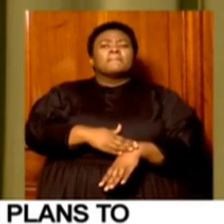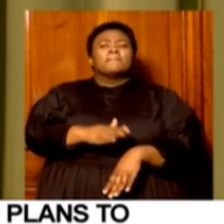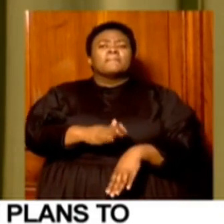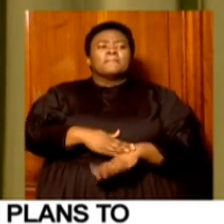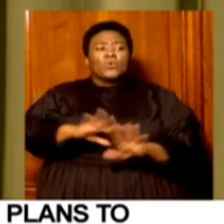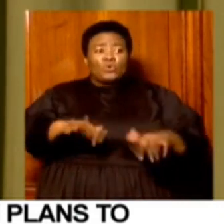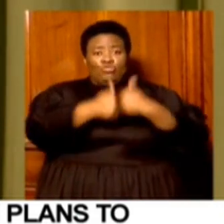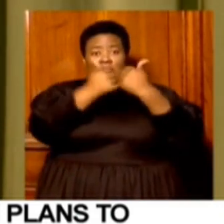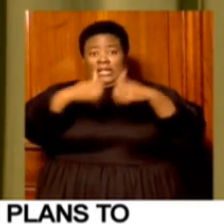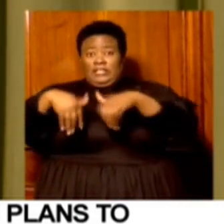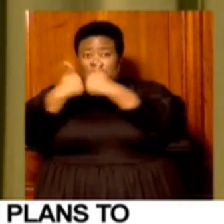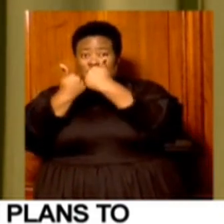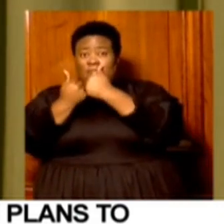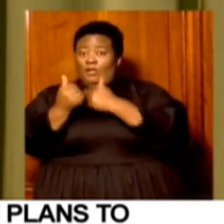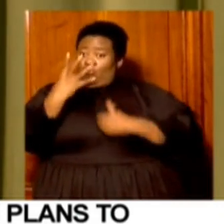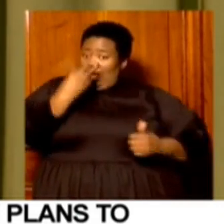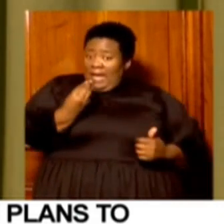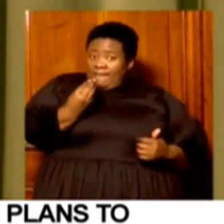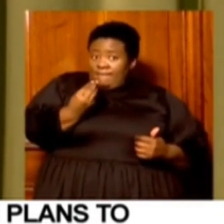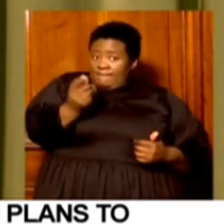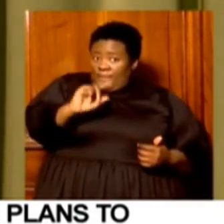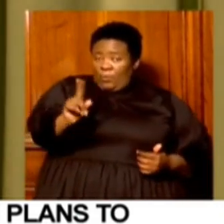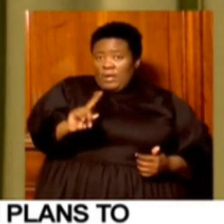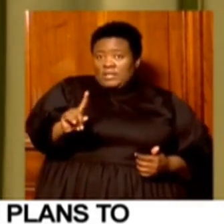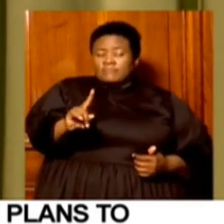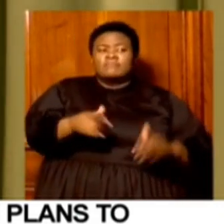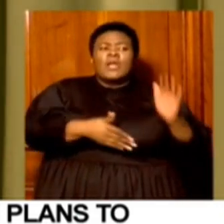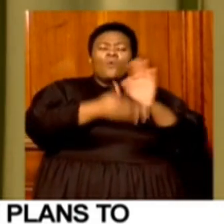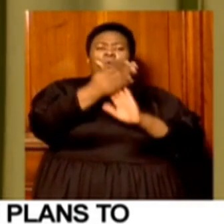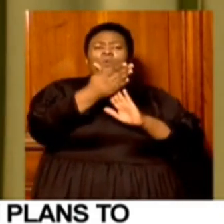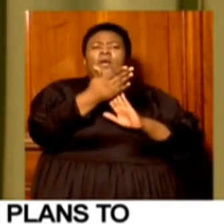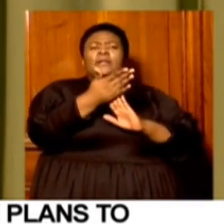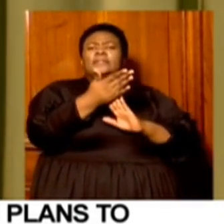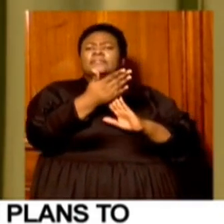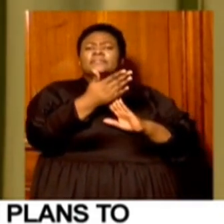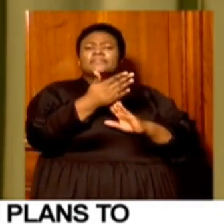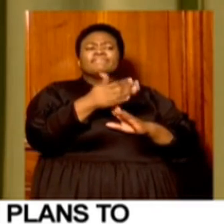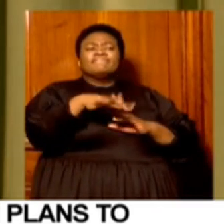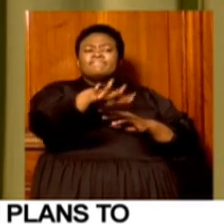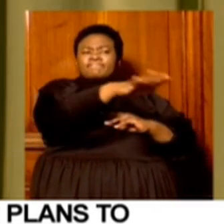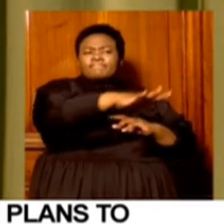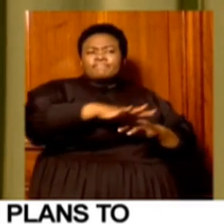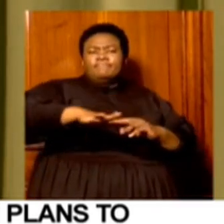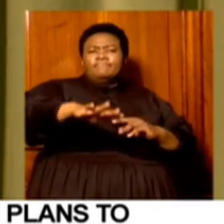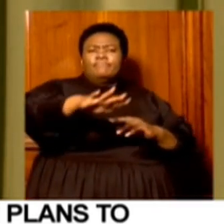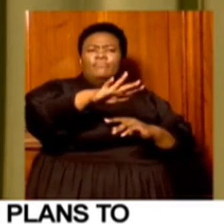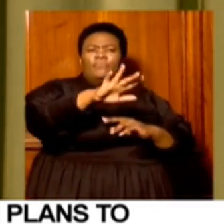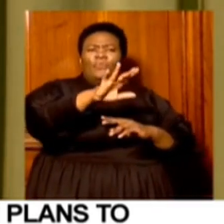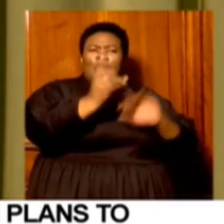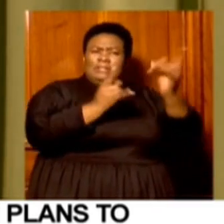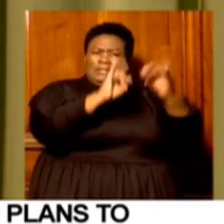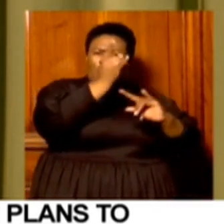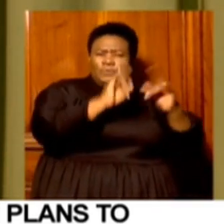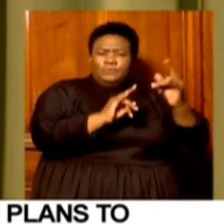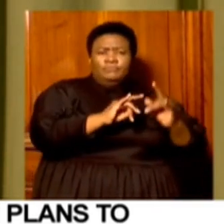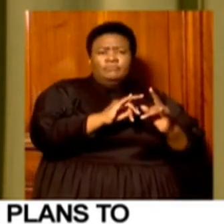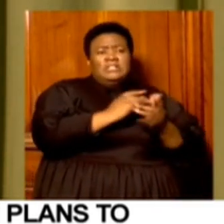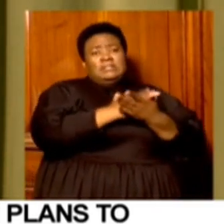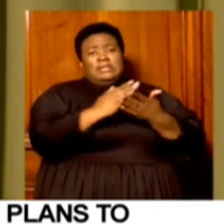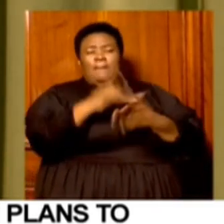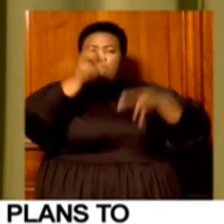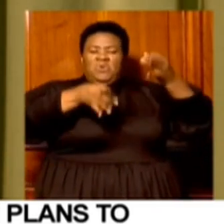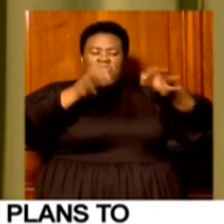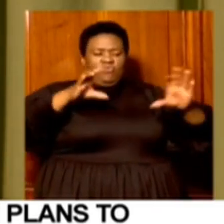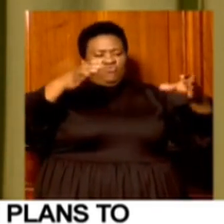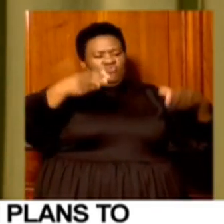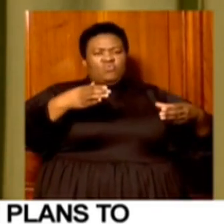the challenge that is facing us. I went downtown. Some political party took me to court that